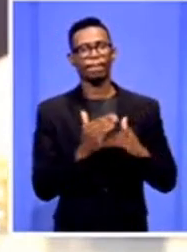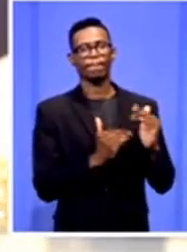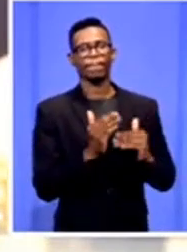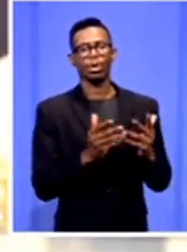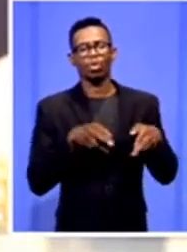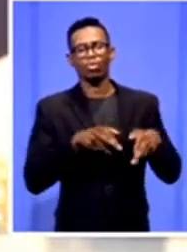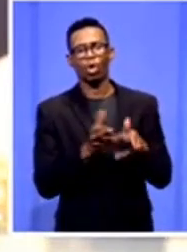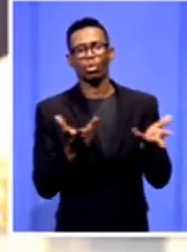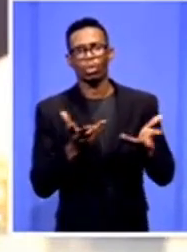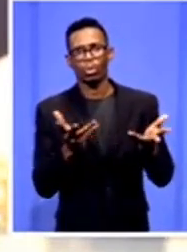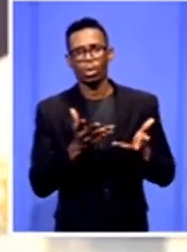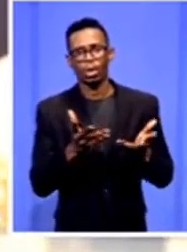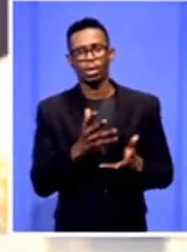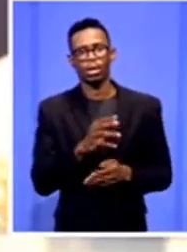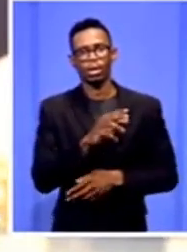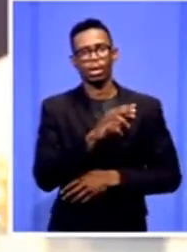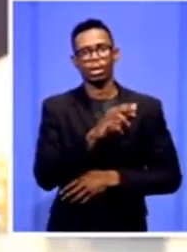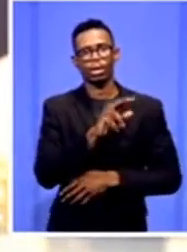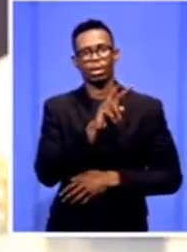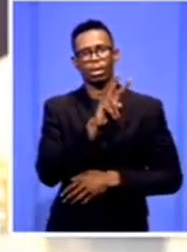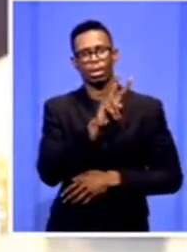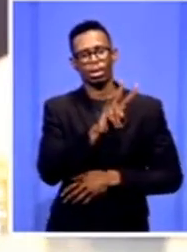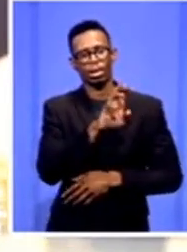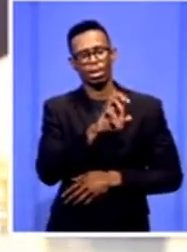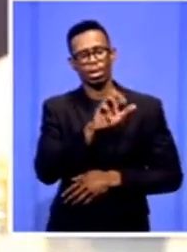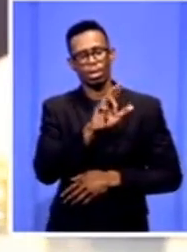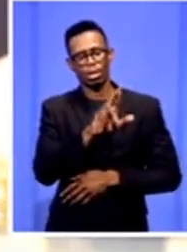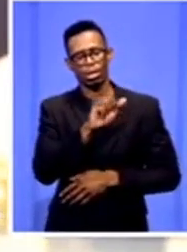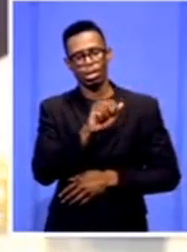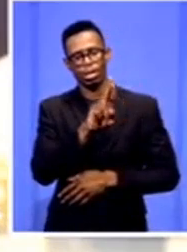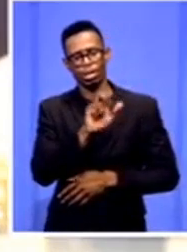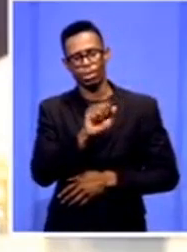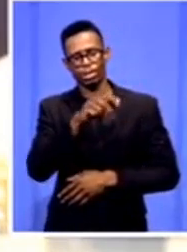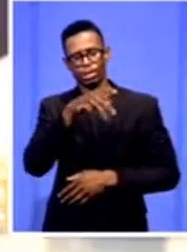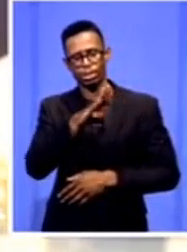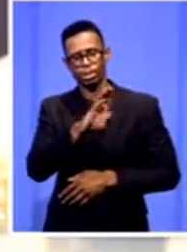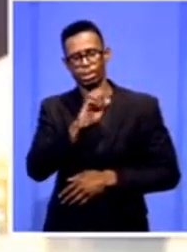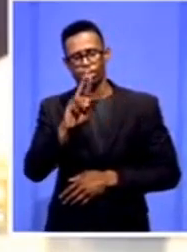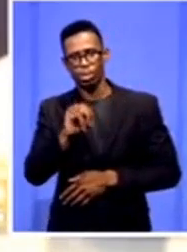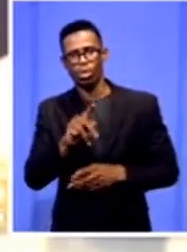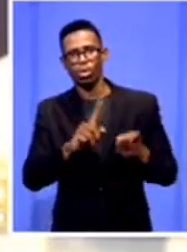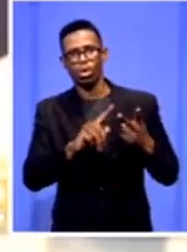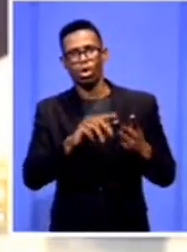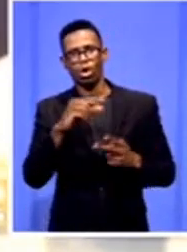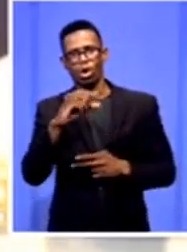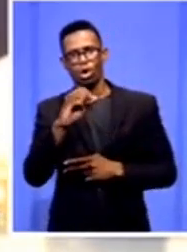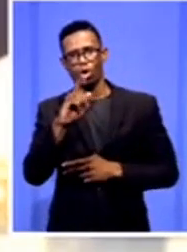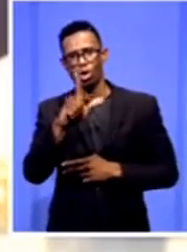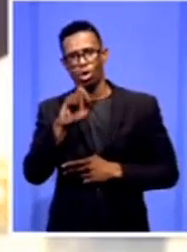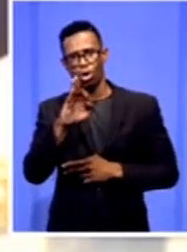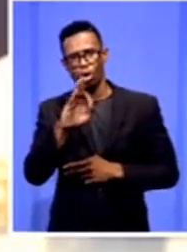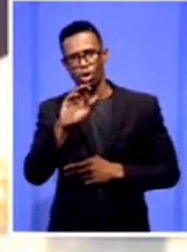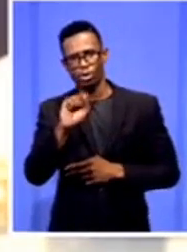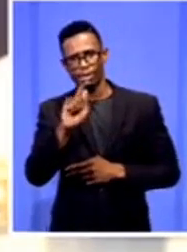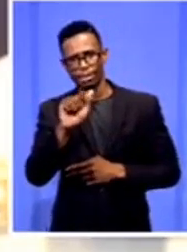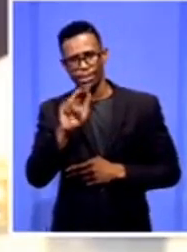road. Wesselsborn, Hopstad, Kronstadt, Stensres, Ventersberg,